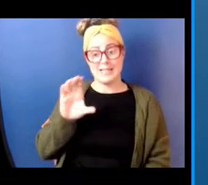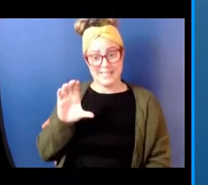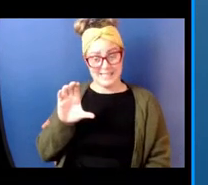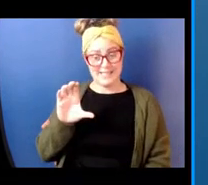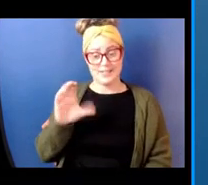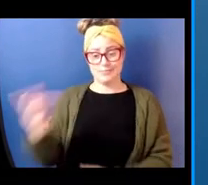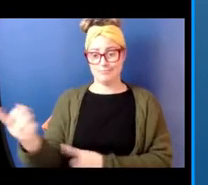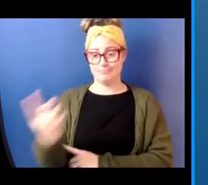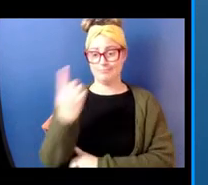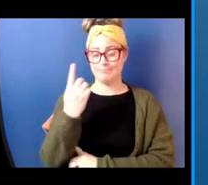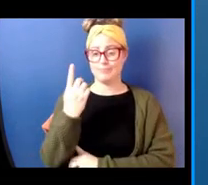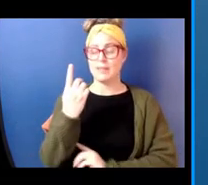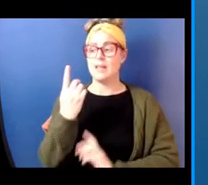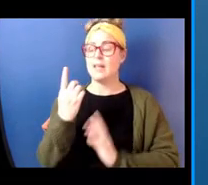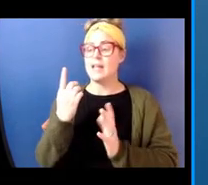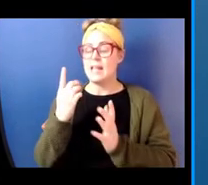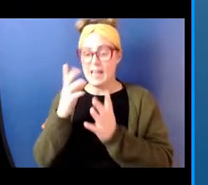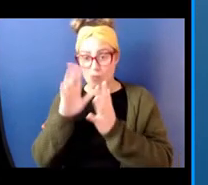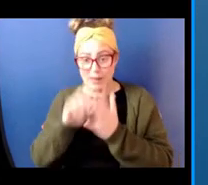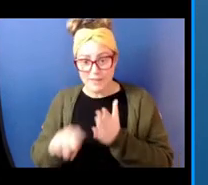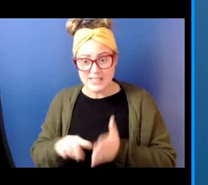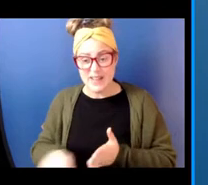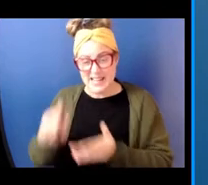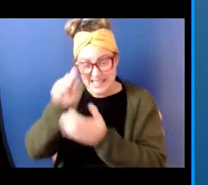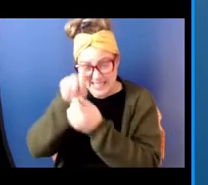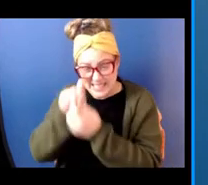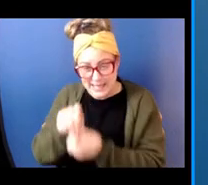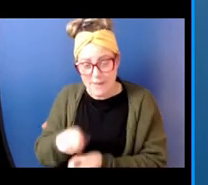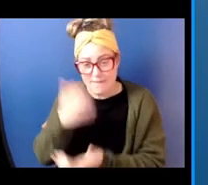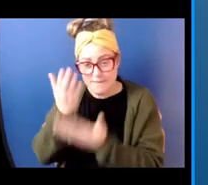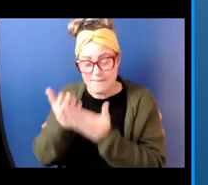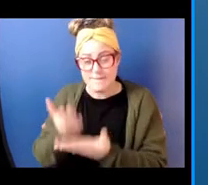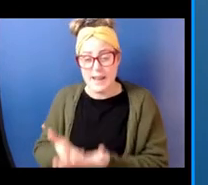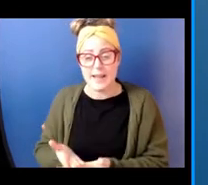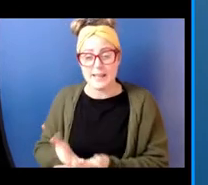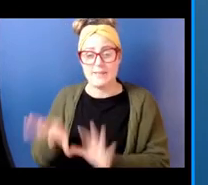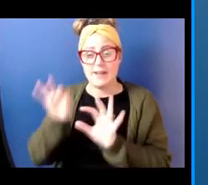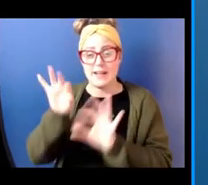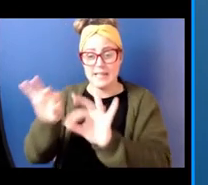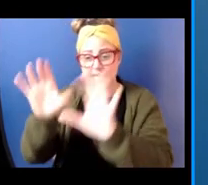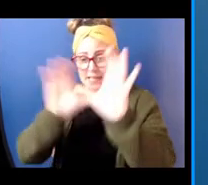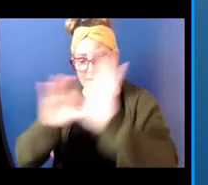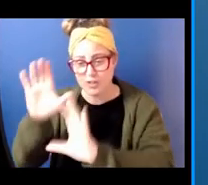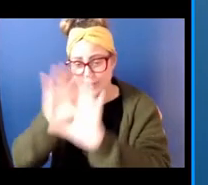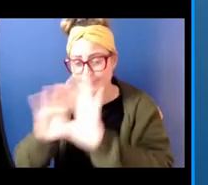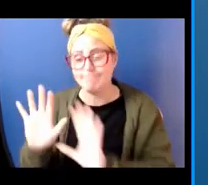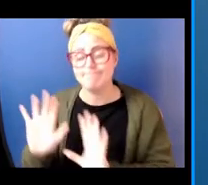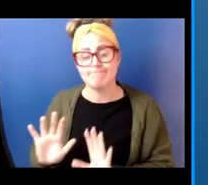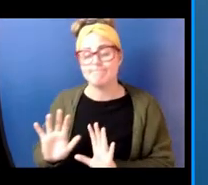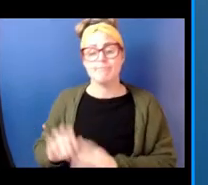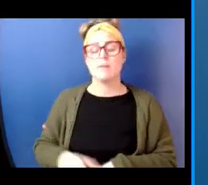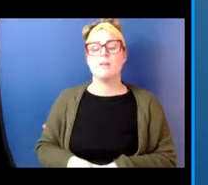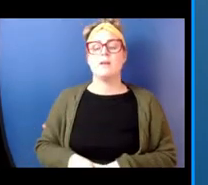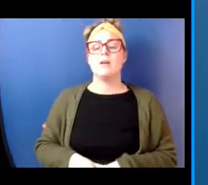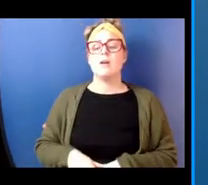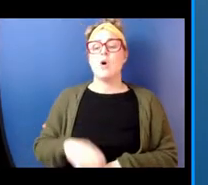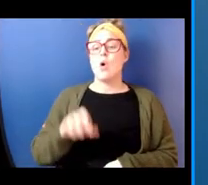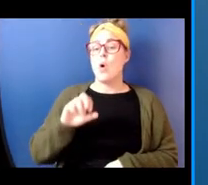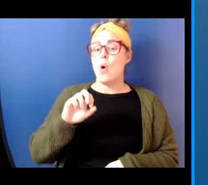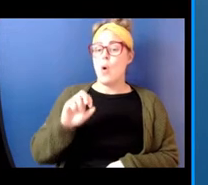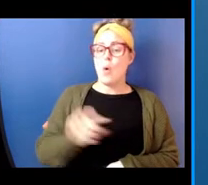fact-finding endeavor only a subset of instances requires a larger fact-finding hearing